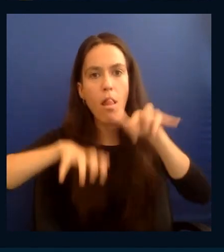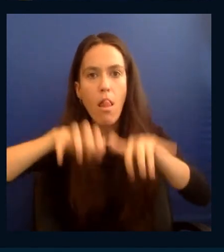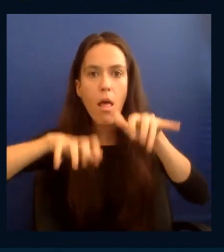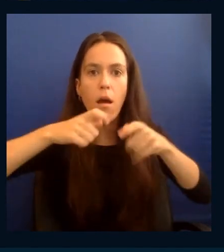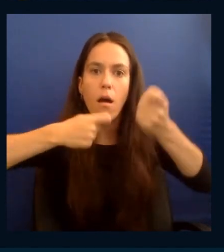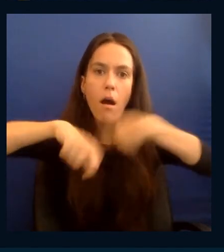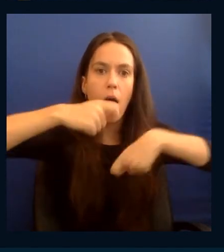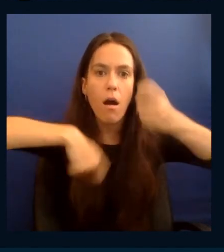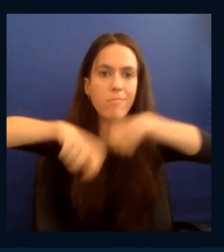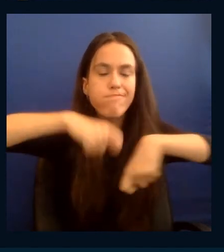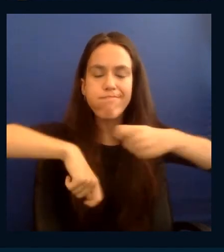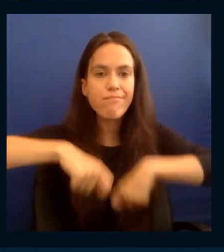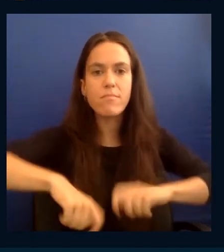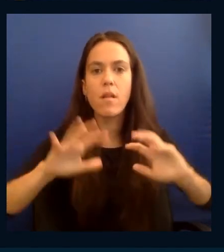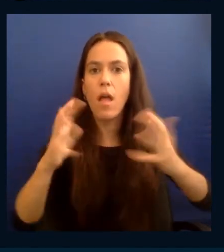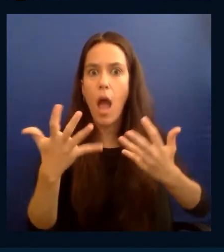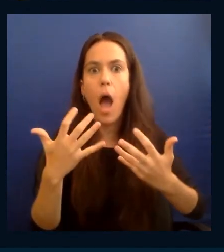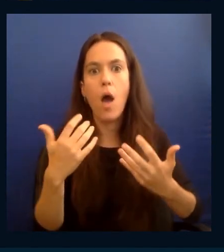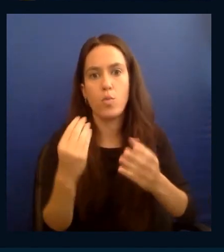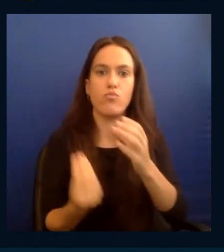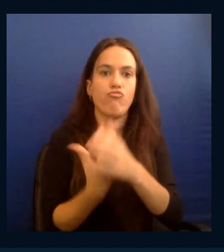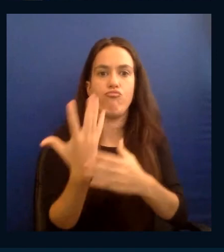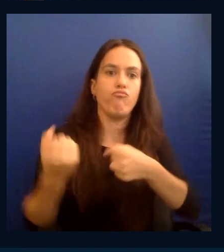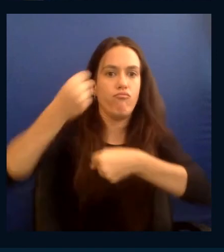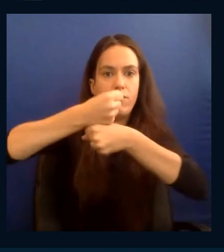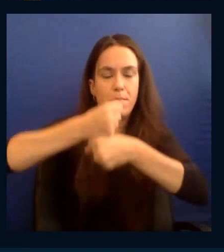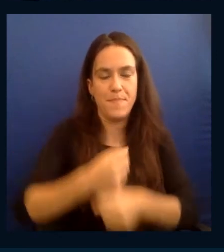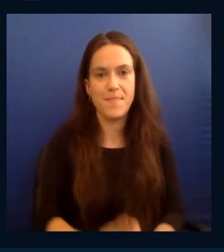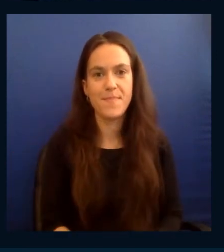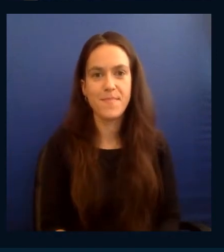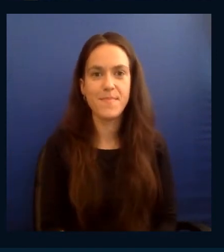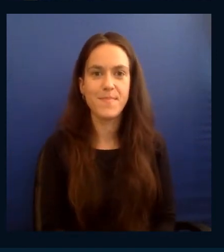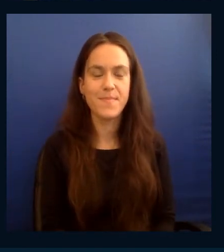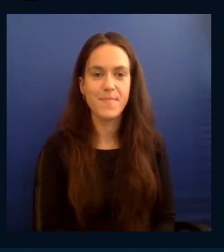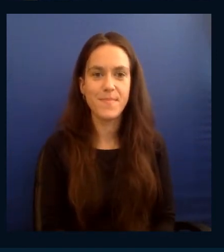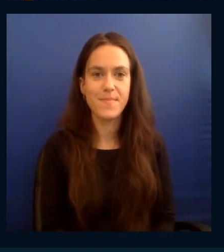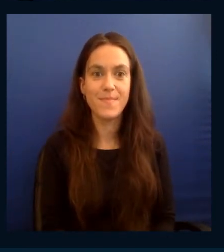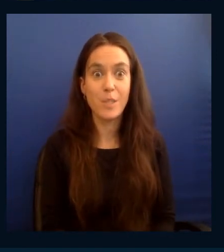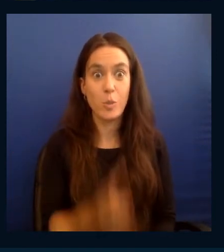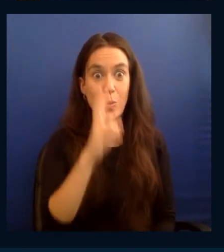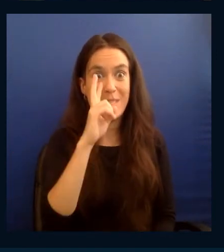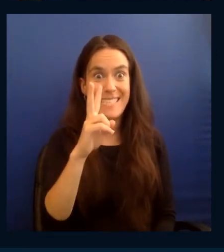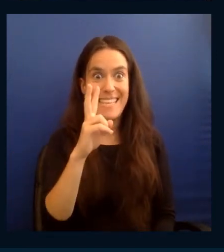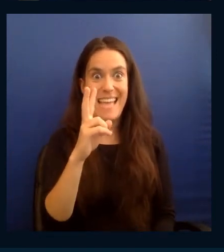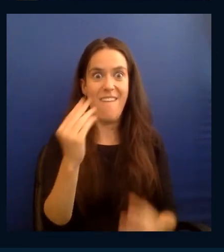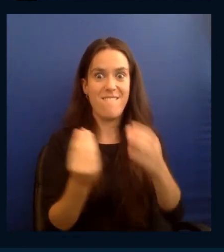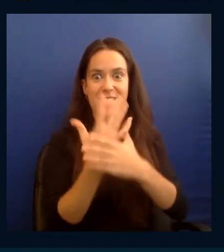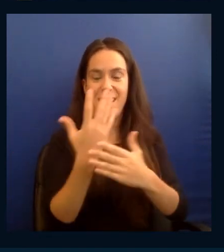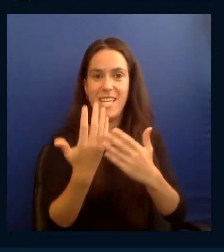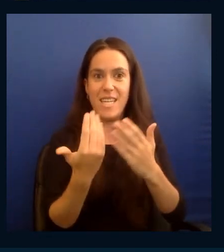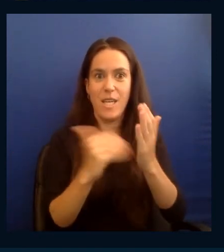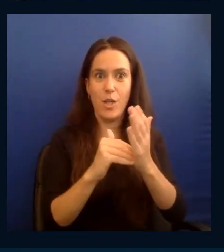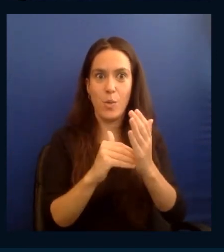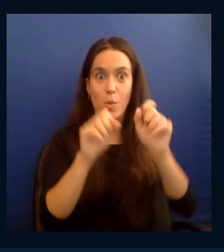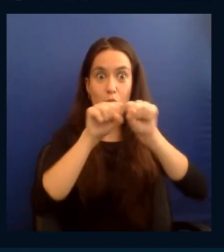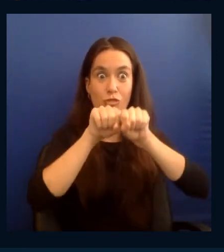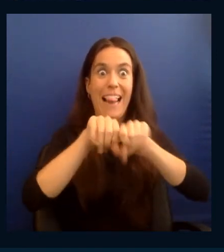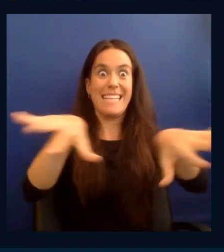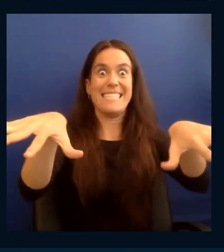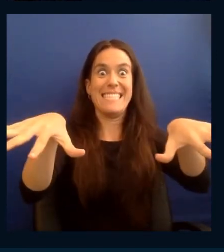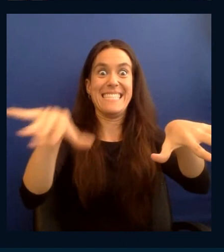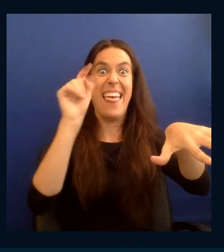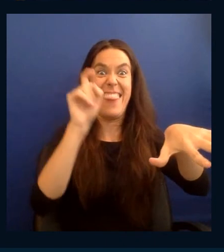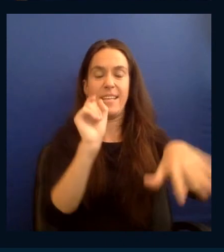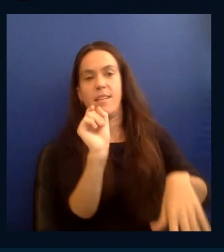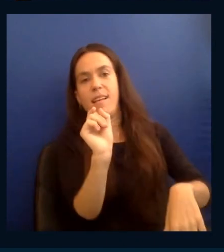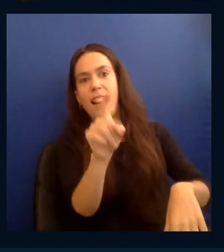the artifact we're pulling in, and we hit create. So we can see that a release has been created. And while this release is being created, I can click on it